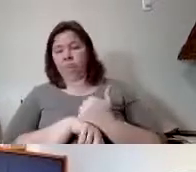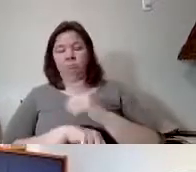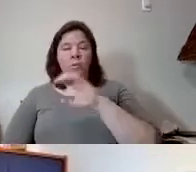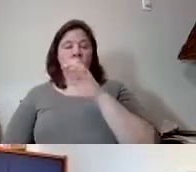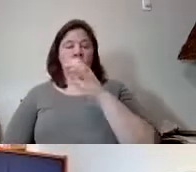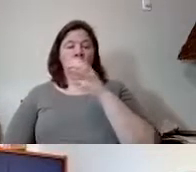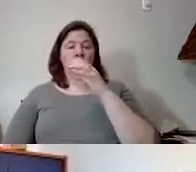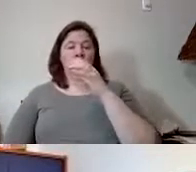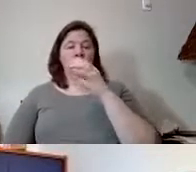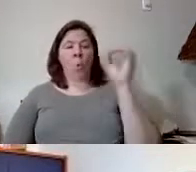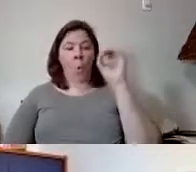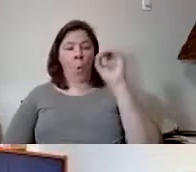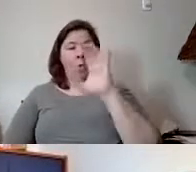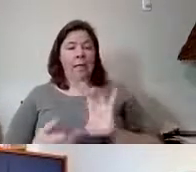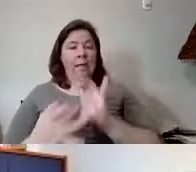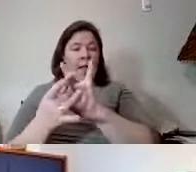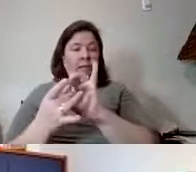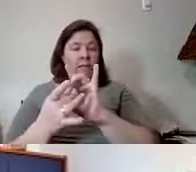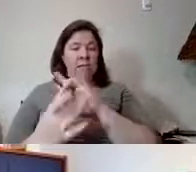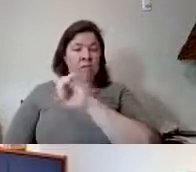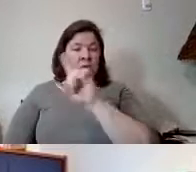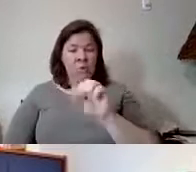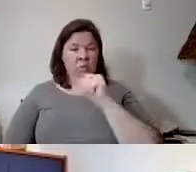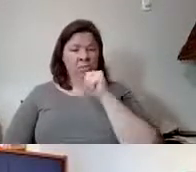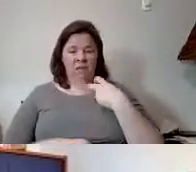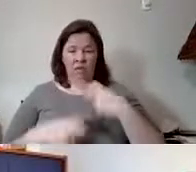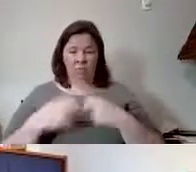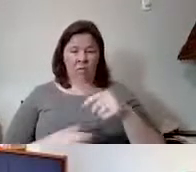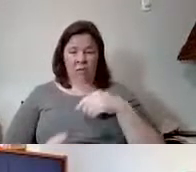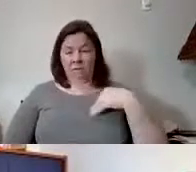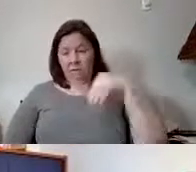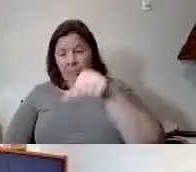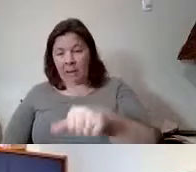has unlimited attendees. We won't have a problem like this again.